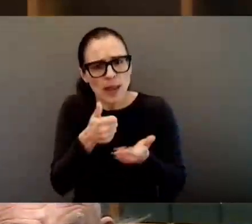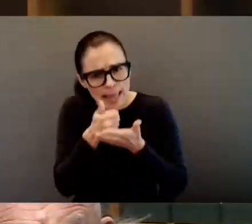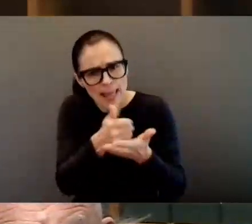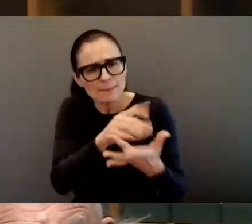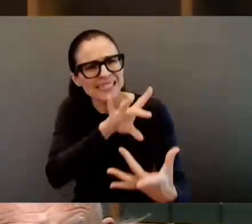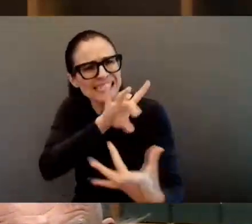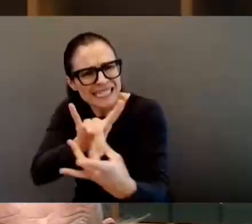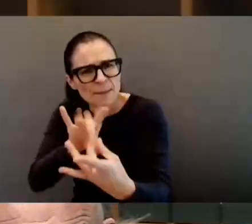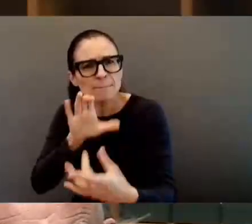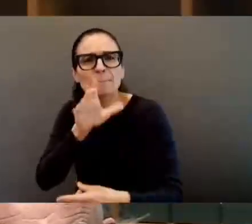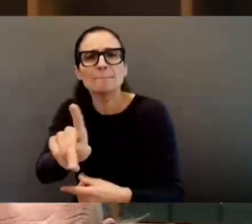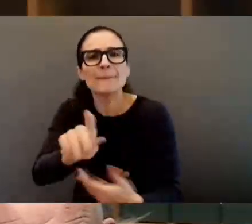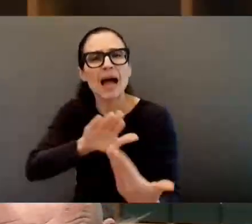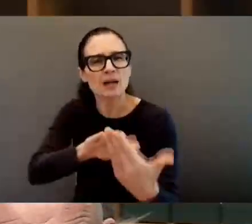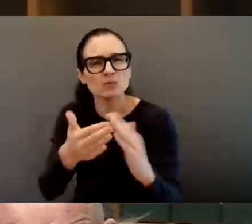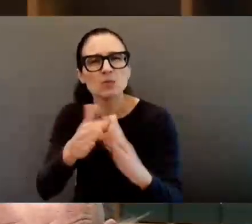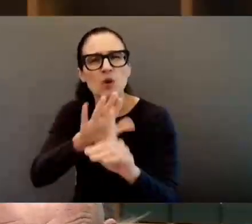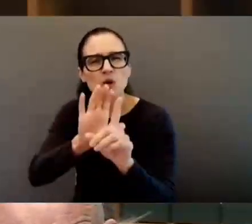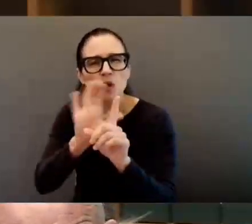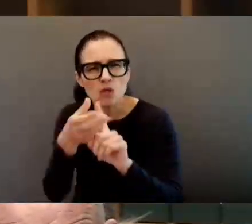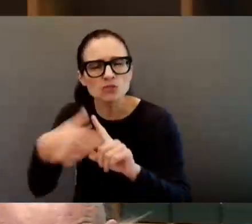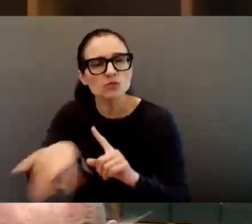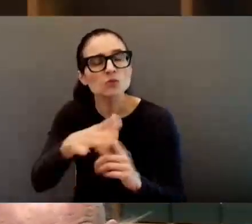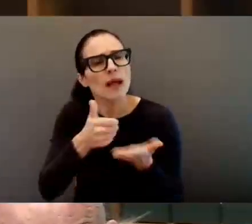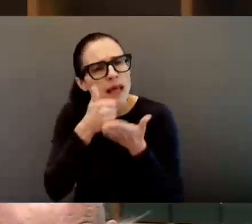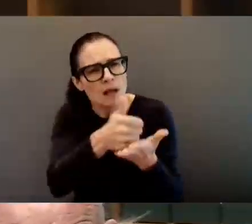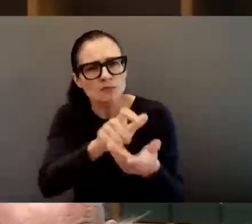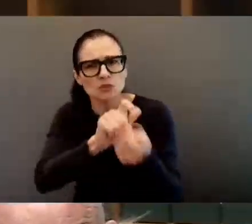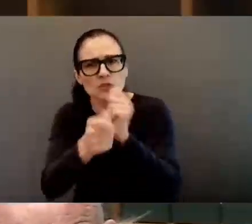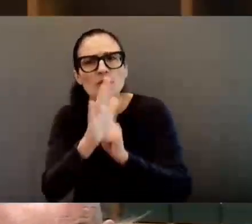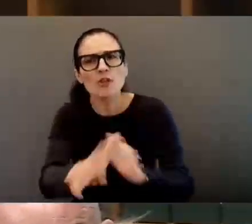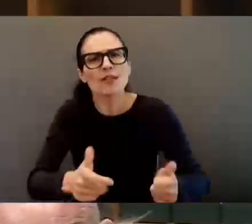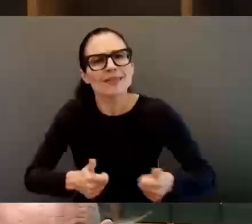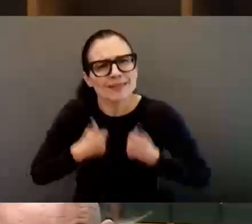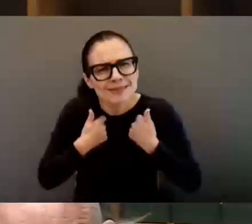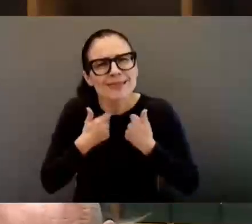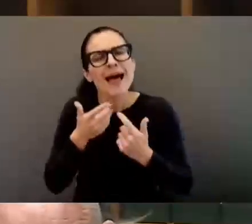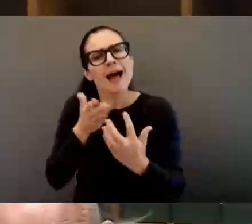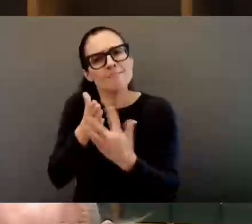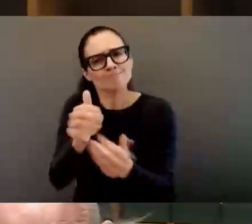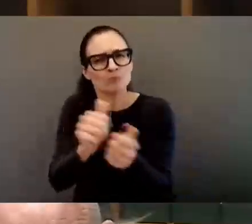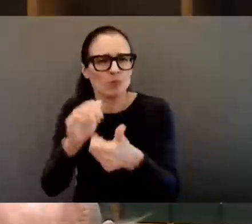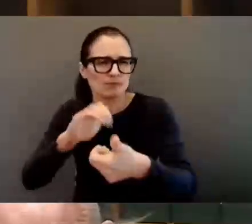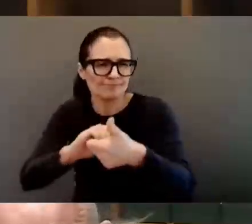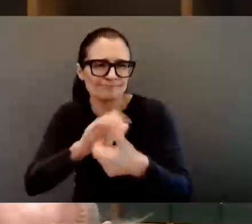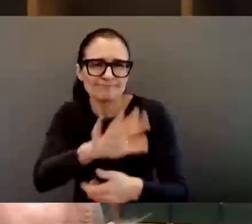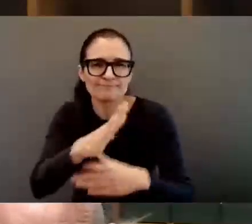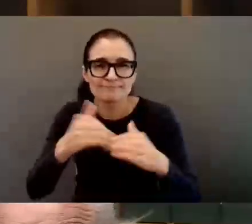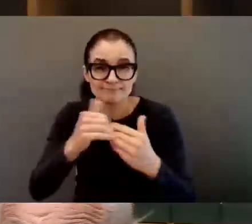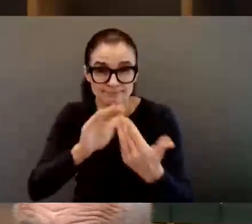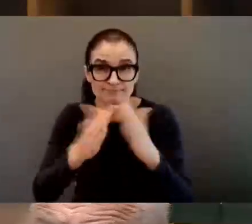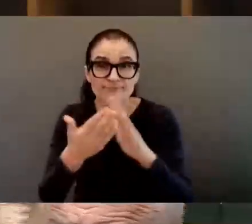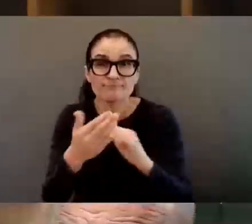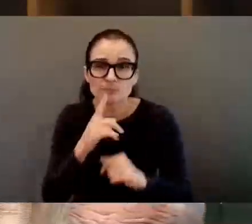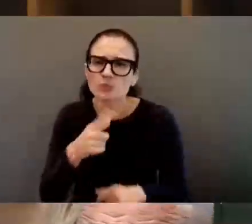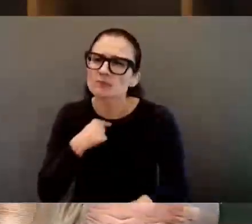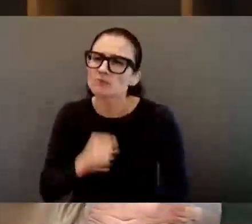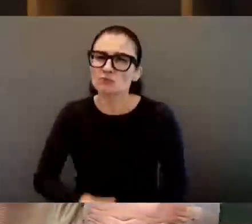work, and I know it takes a lot of effort, and my hands go up to the First Nations Justice Council for helping partner with us on that work. Thank you, Mr.